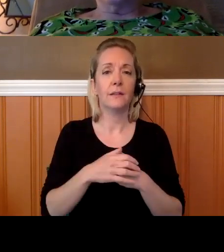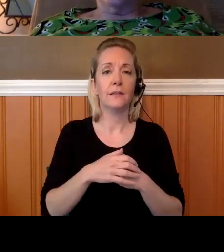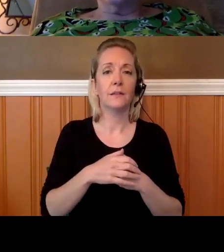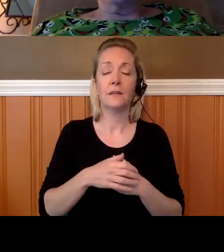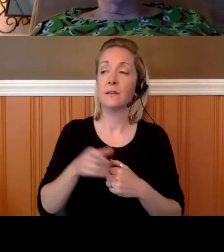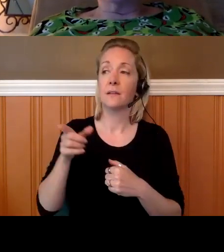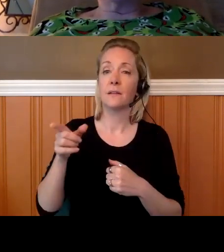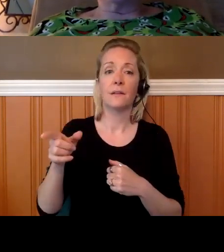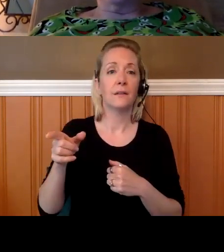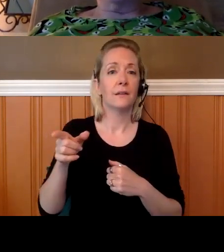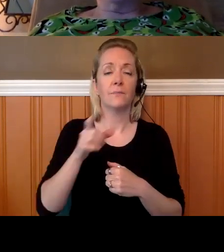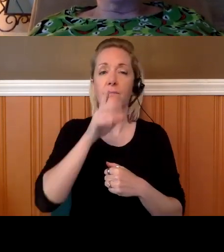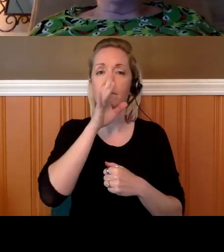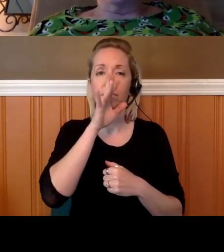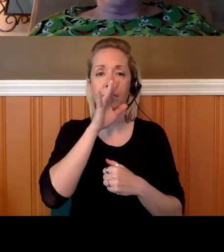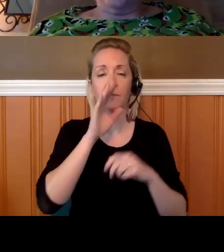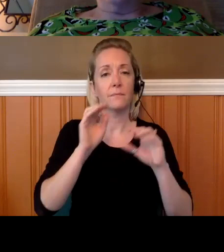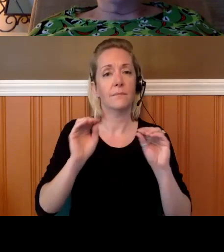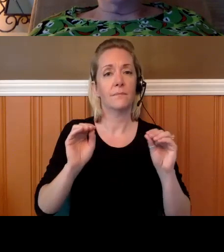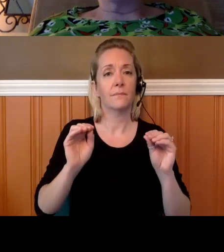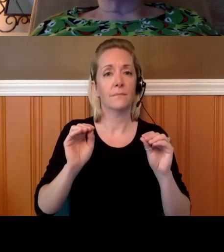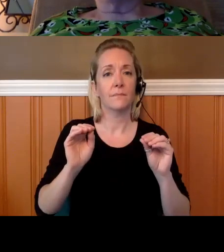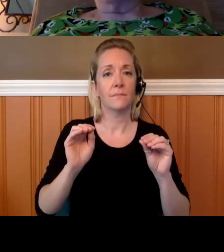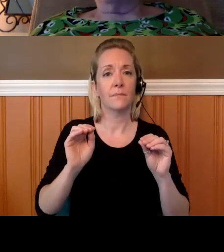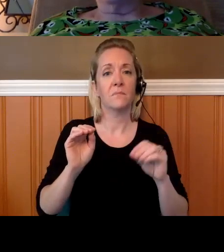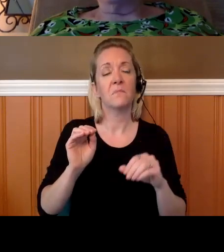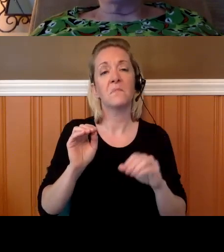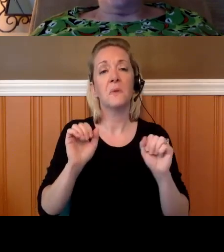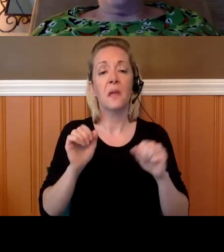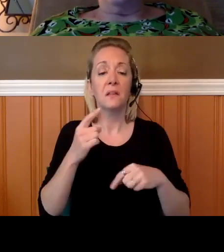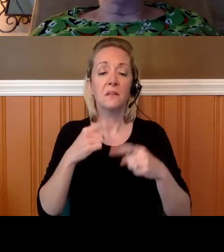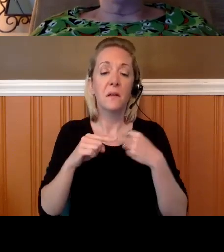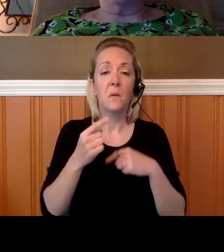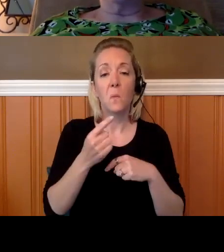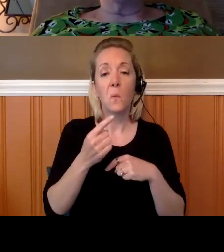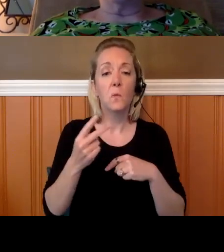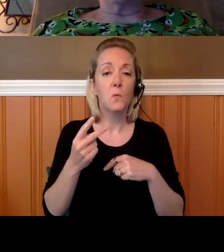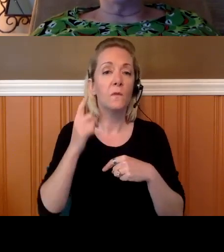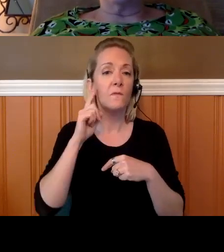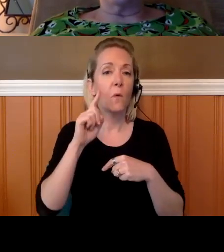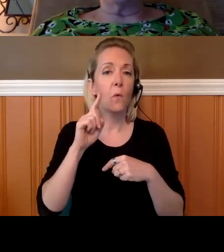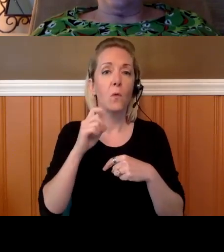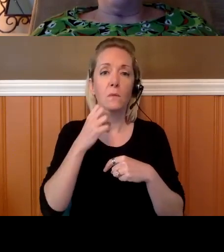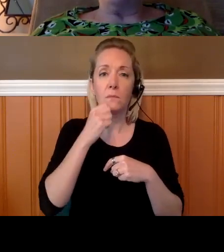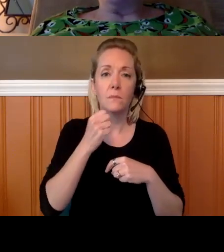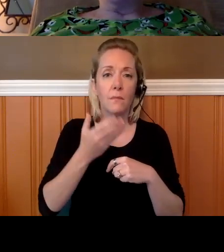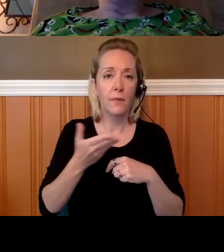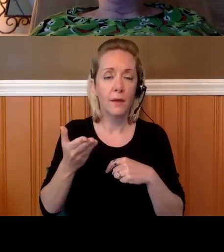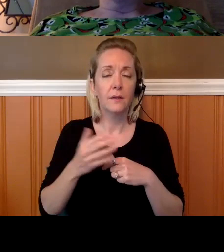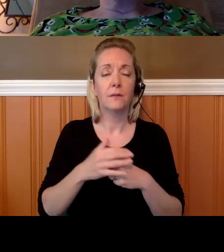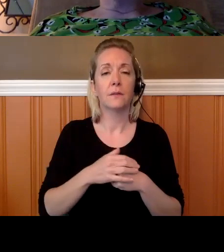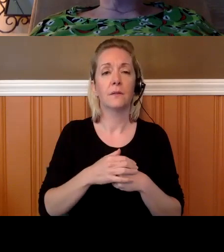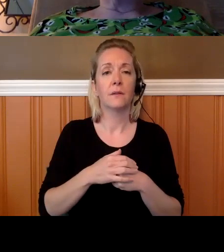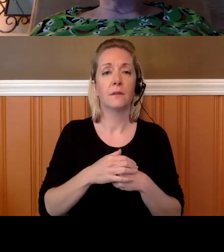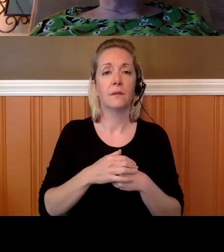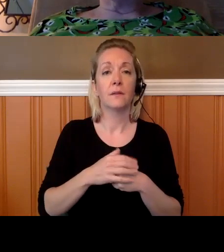not use speech to communicate. He has 1 or 2 signs for things that are very important to him. And